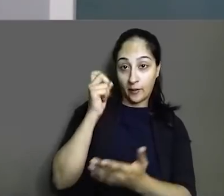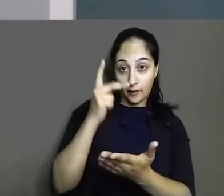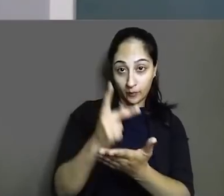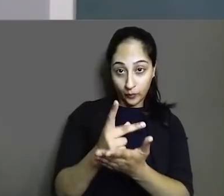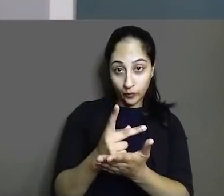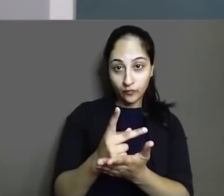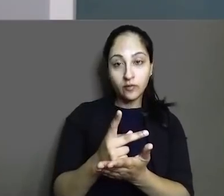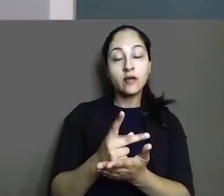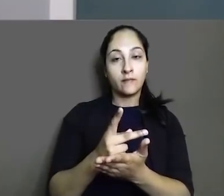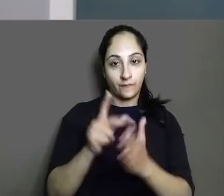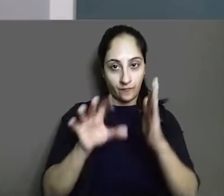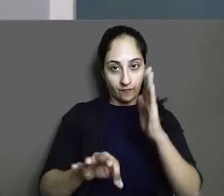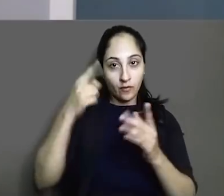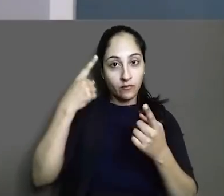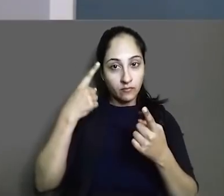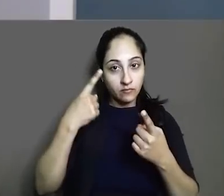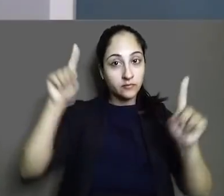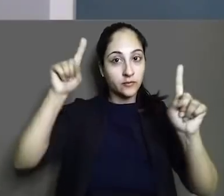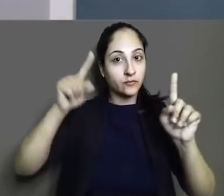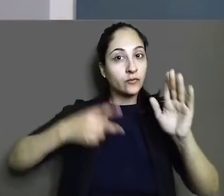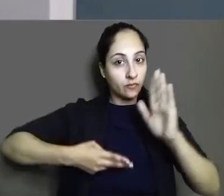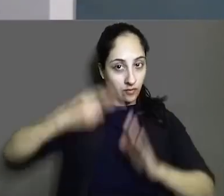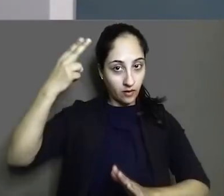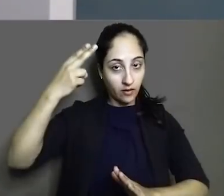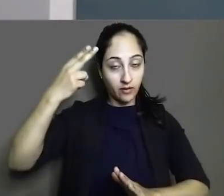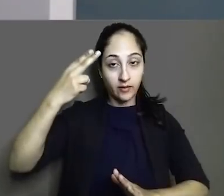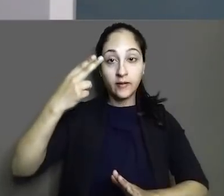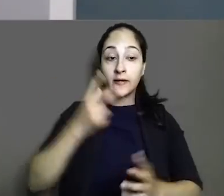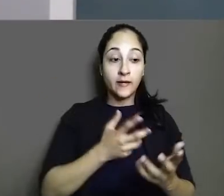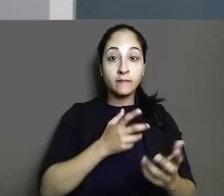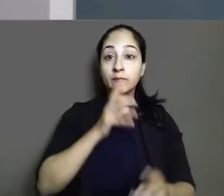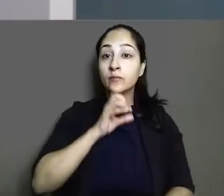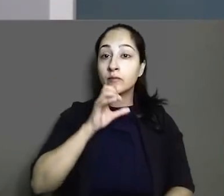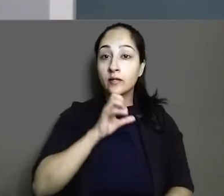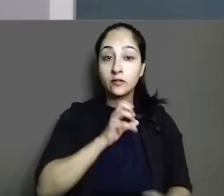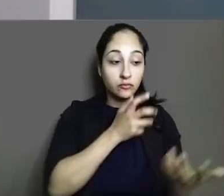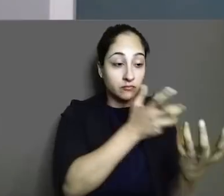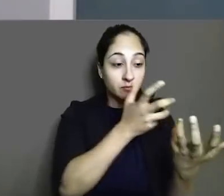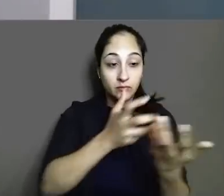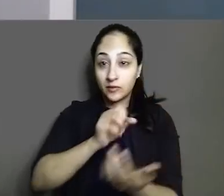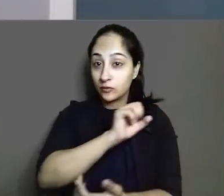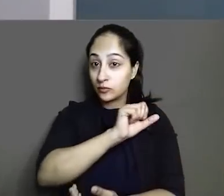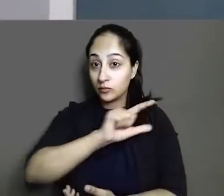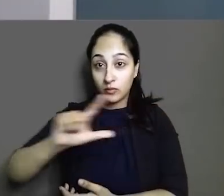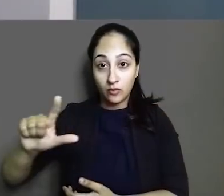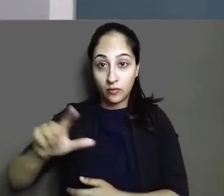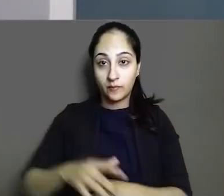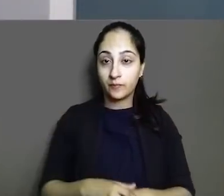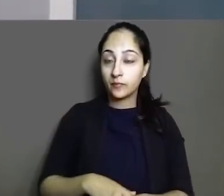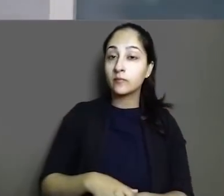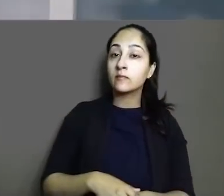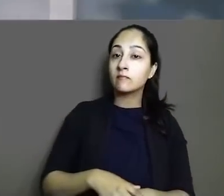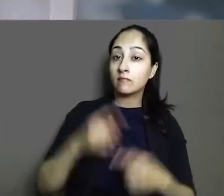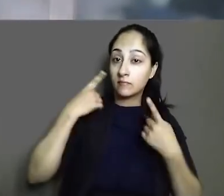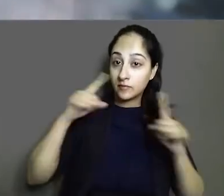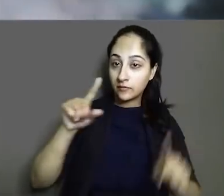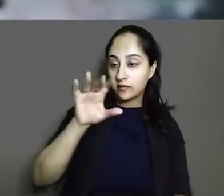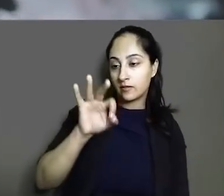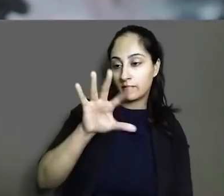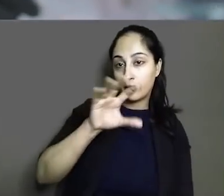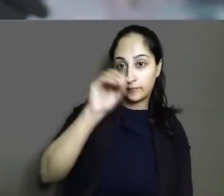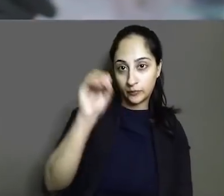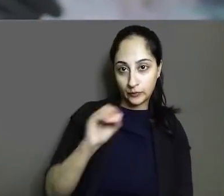disease. And we use the term efficacy when we're talking about the results in clinical trials, which is in a controlled setting. And we use the